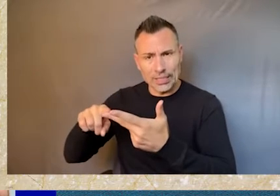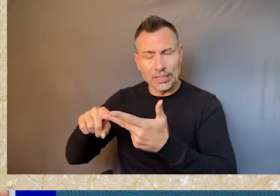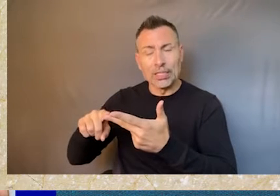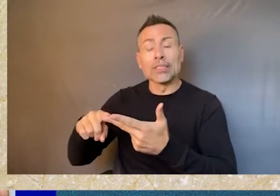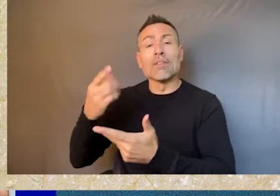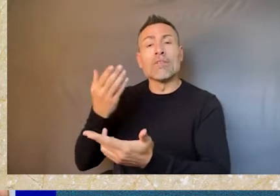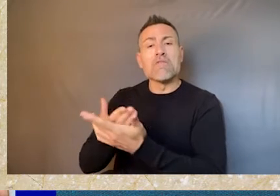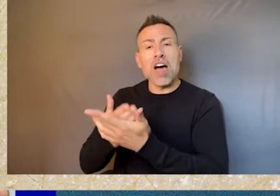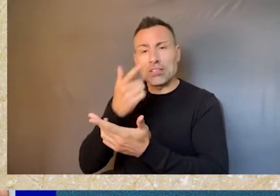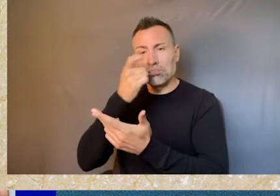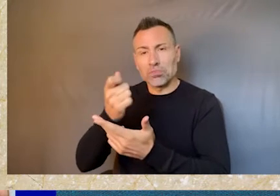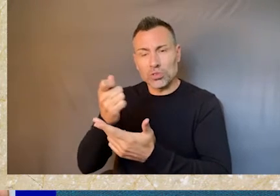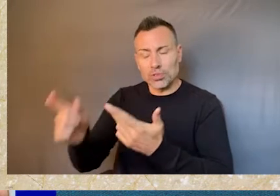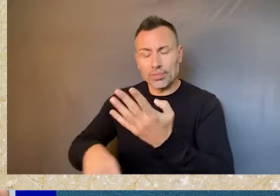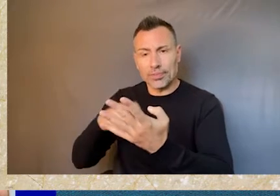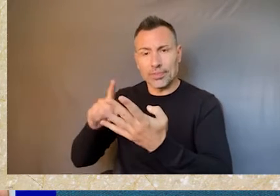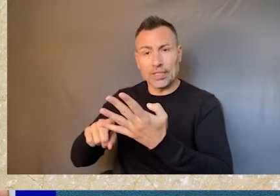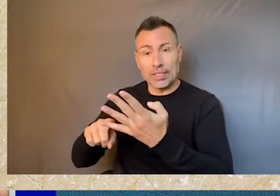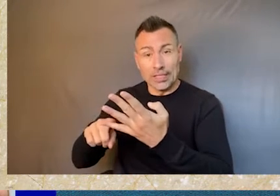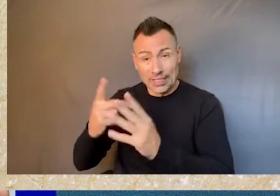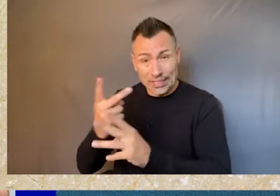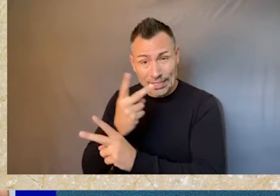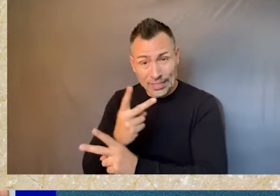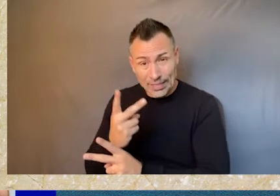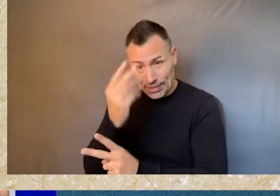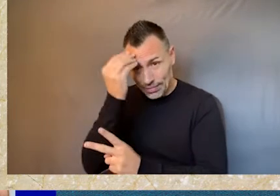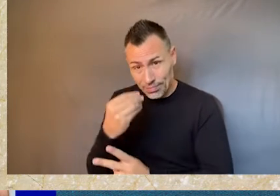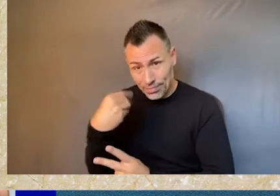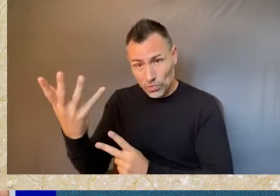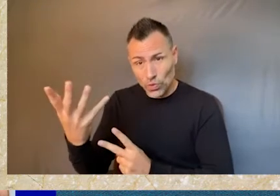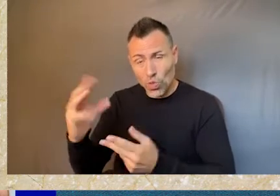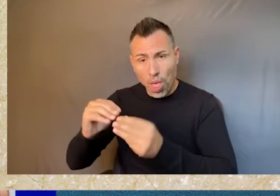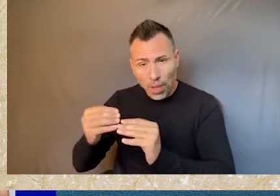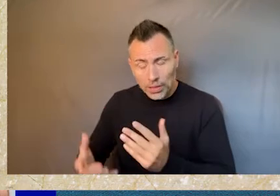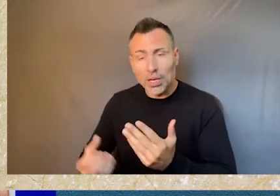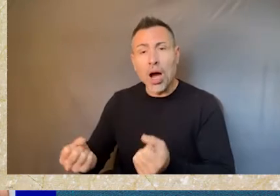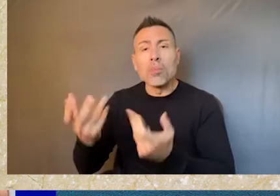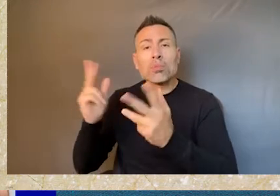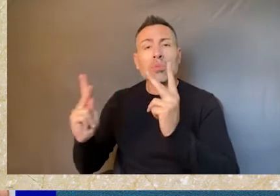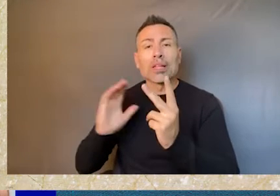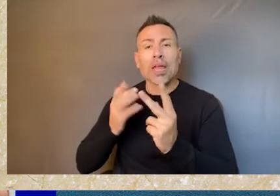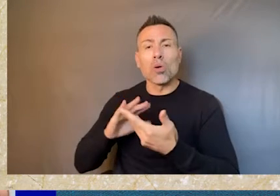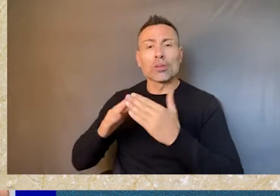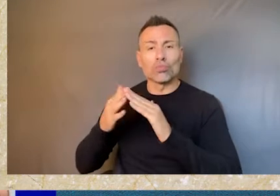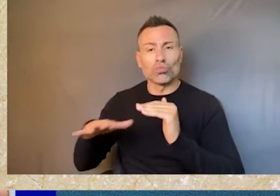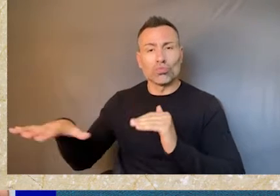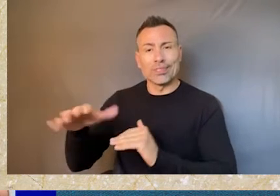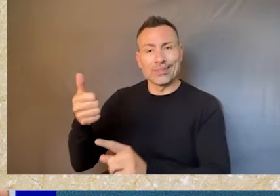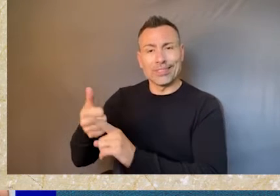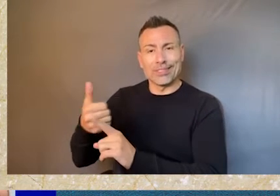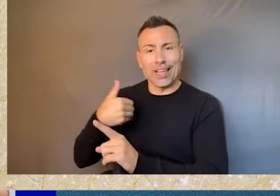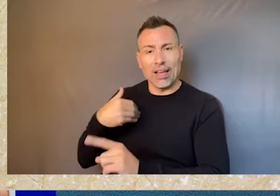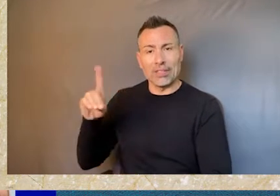you. We will give you some disability statistics and let you know how many people in our community have a